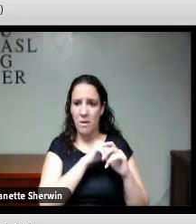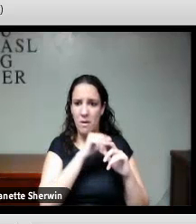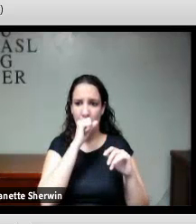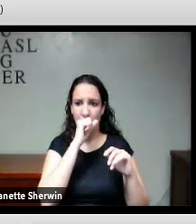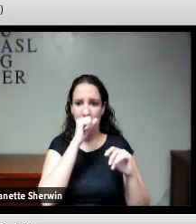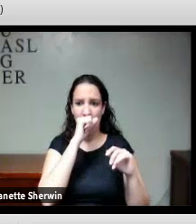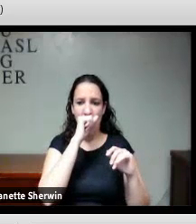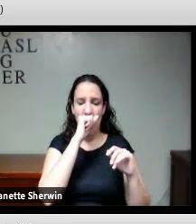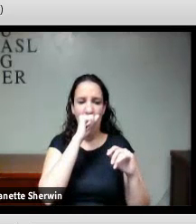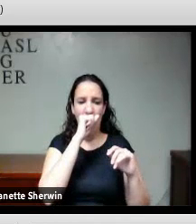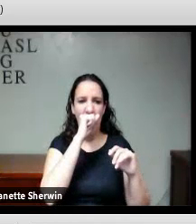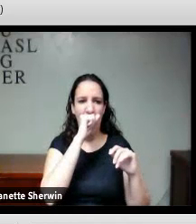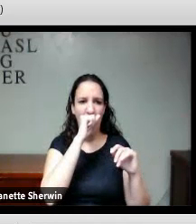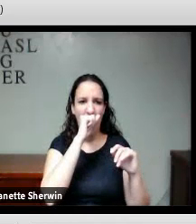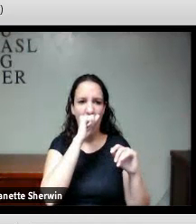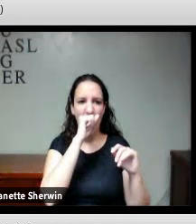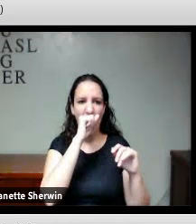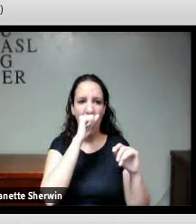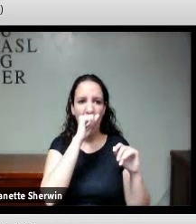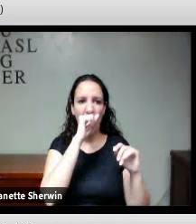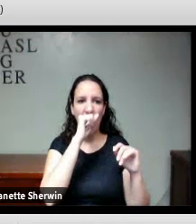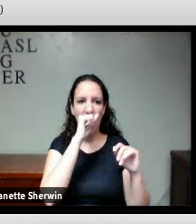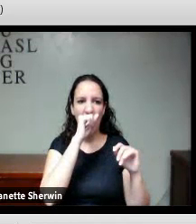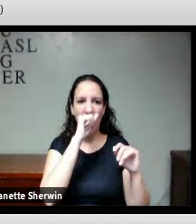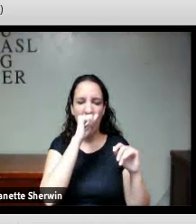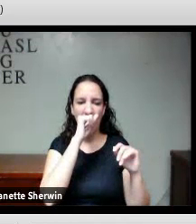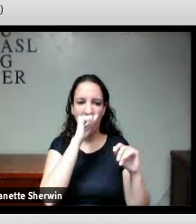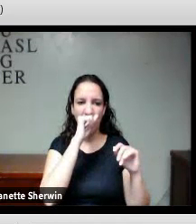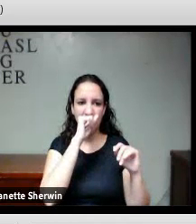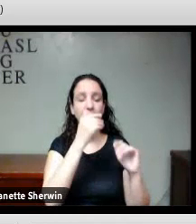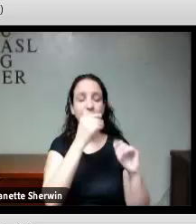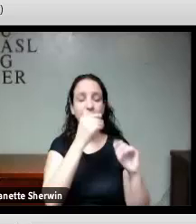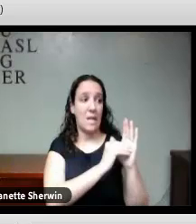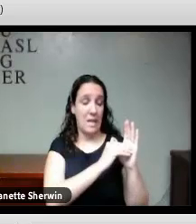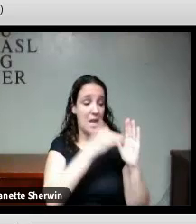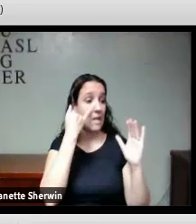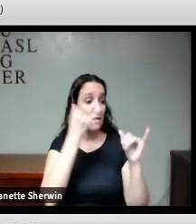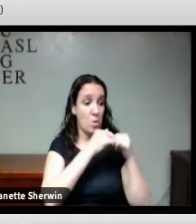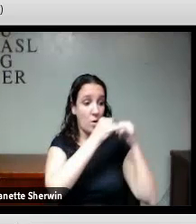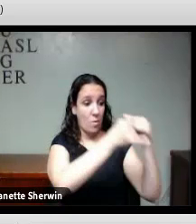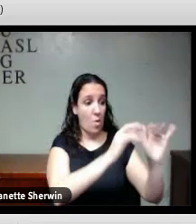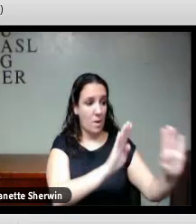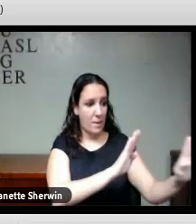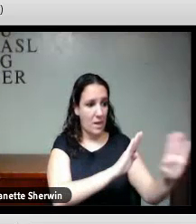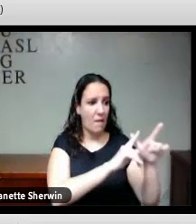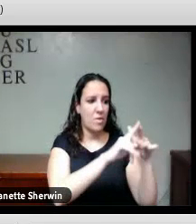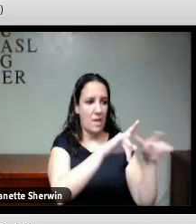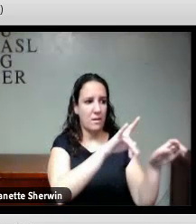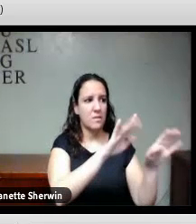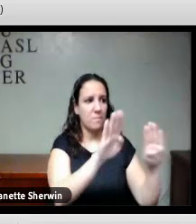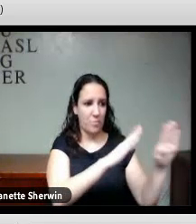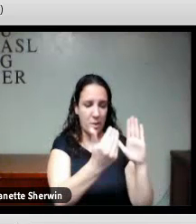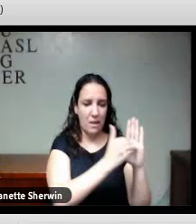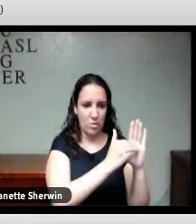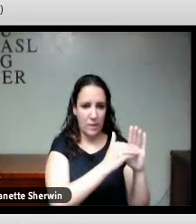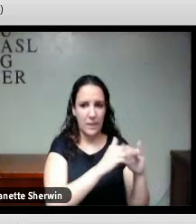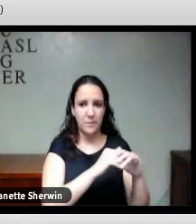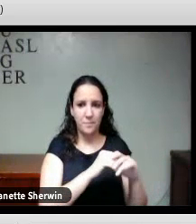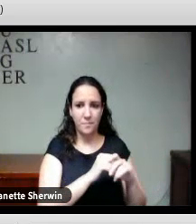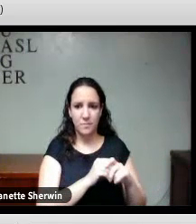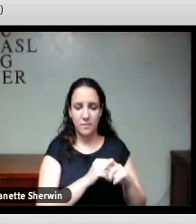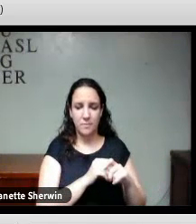for that cooperation. Again, what gets rewarded gets repeated. It's the best reasoning behind thanking them